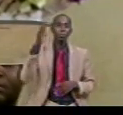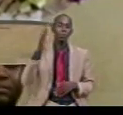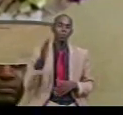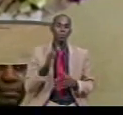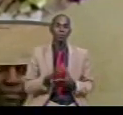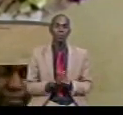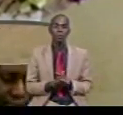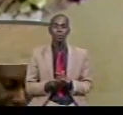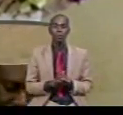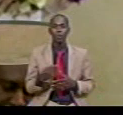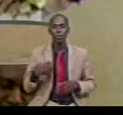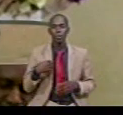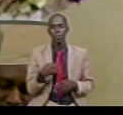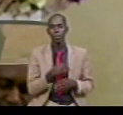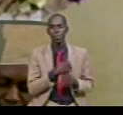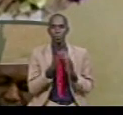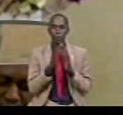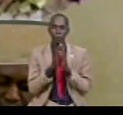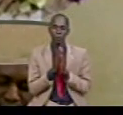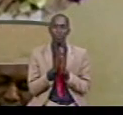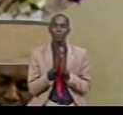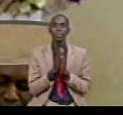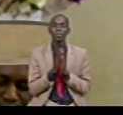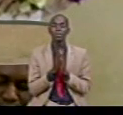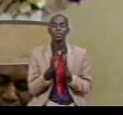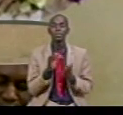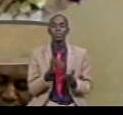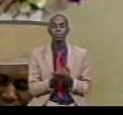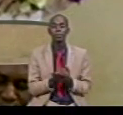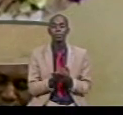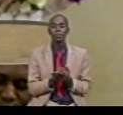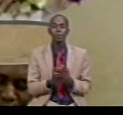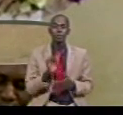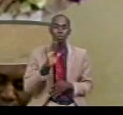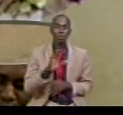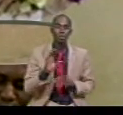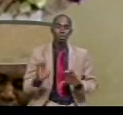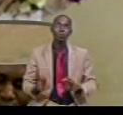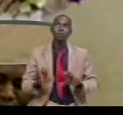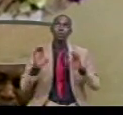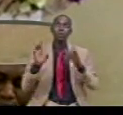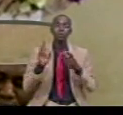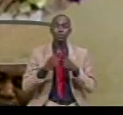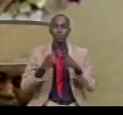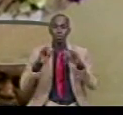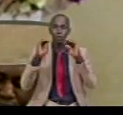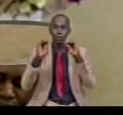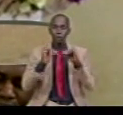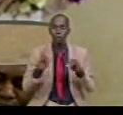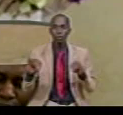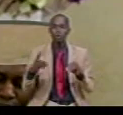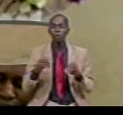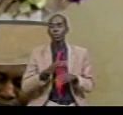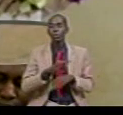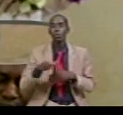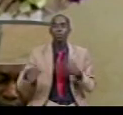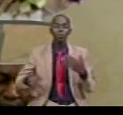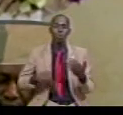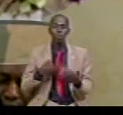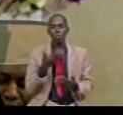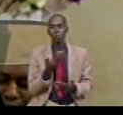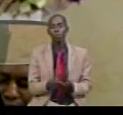We pray that your commitment to teaching the whole counsel of